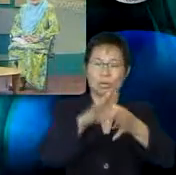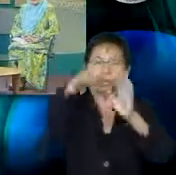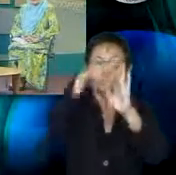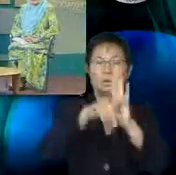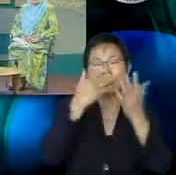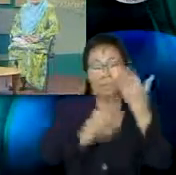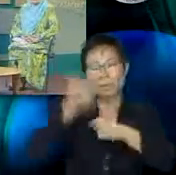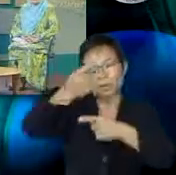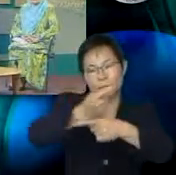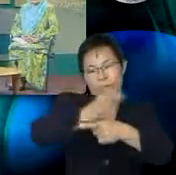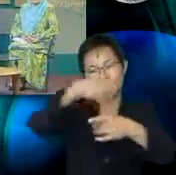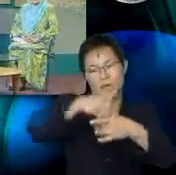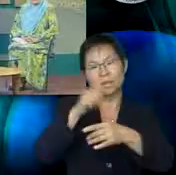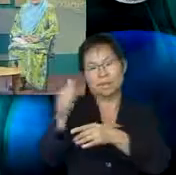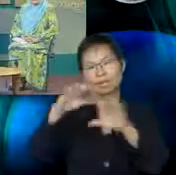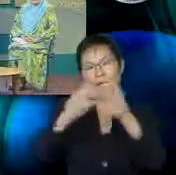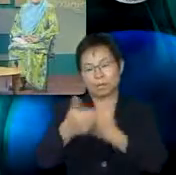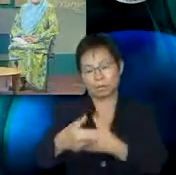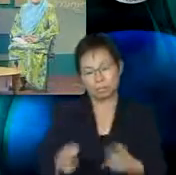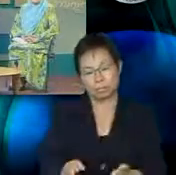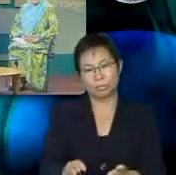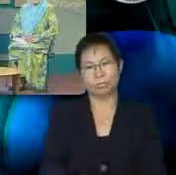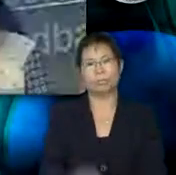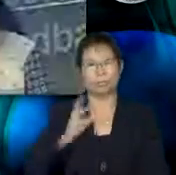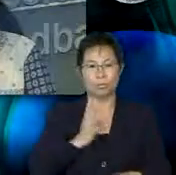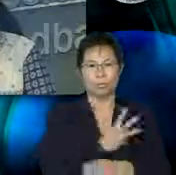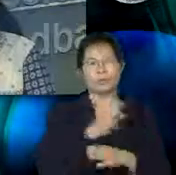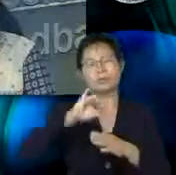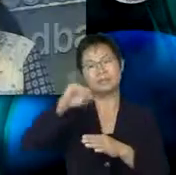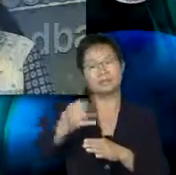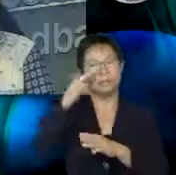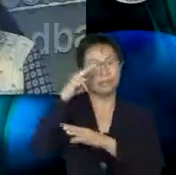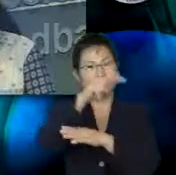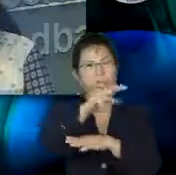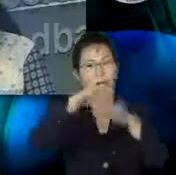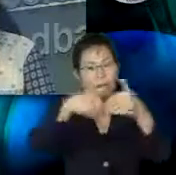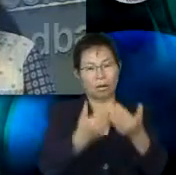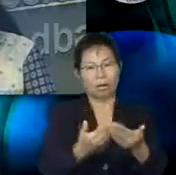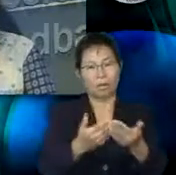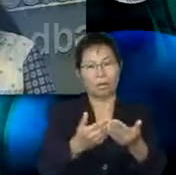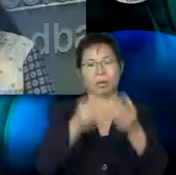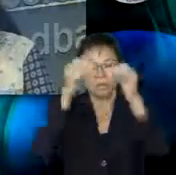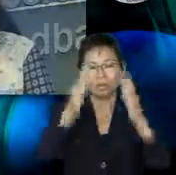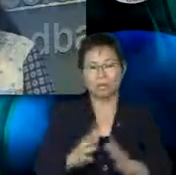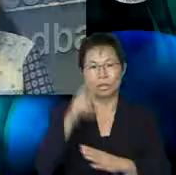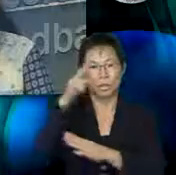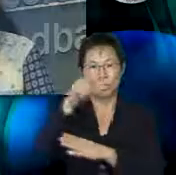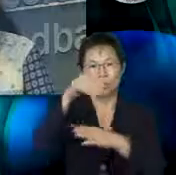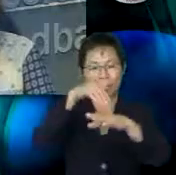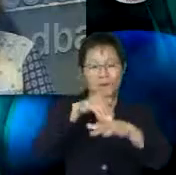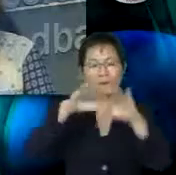of best practice in their own classrooms. We have just witnessed how teachers look